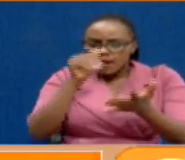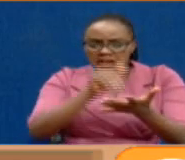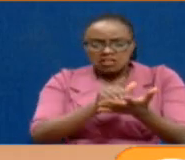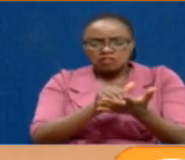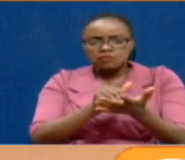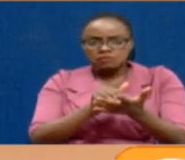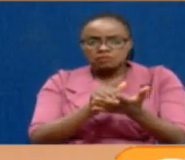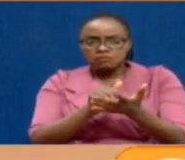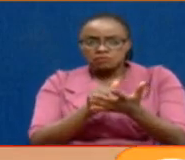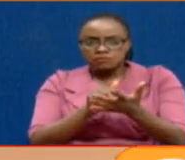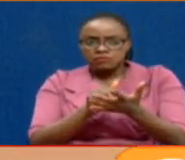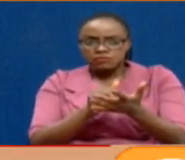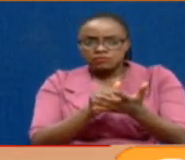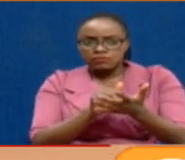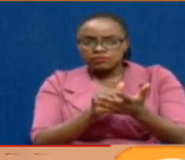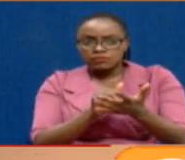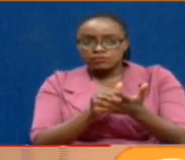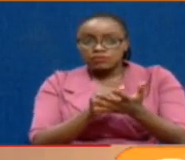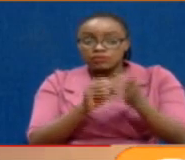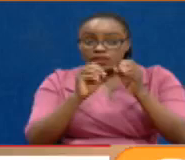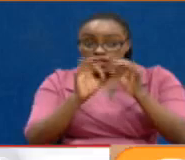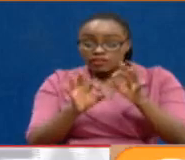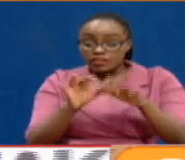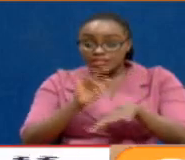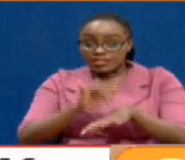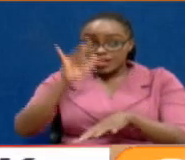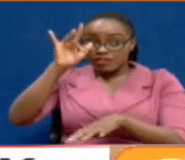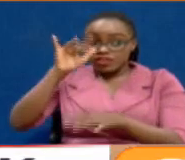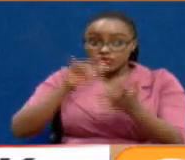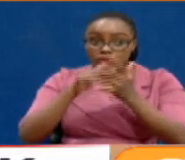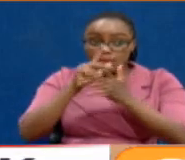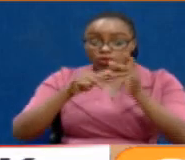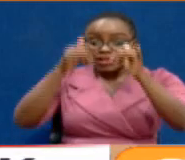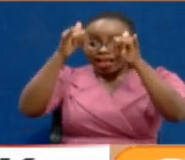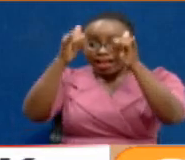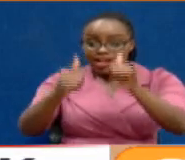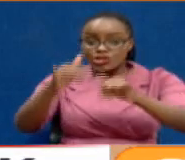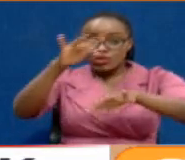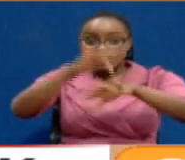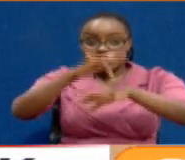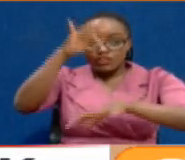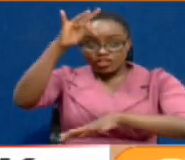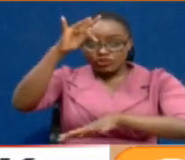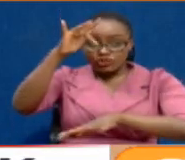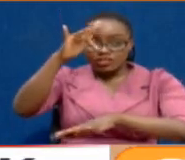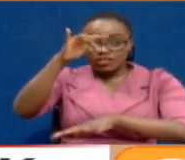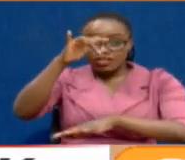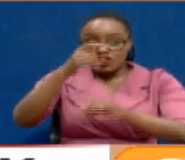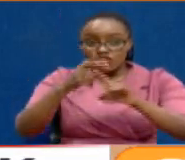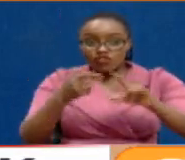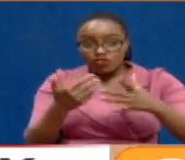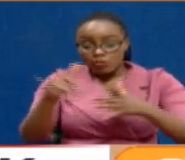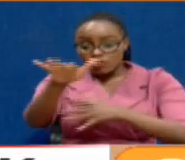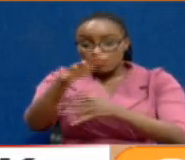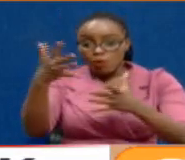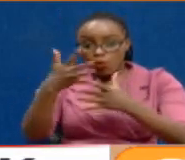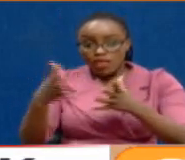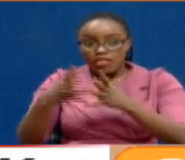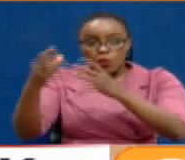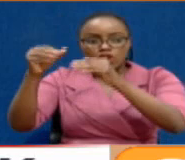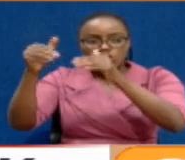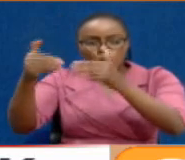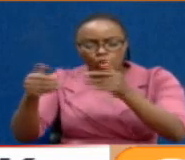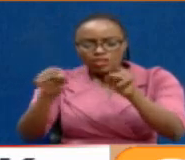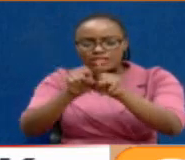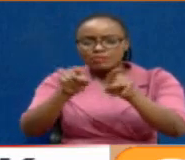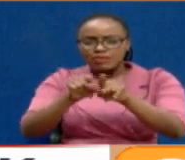So whether it is a reinfection, which means a new infection from the place where they went to, or whether it's